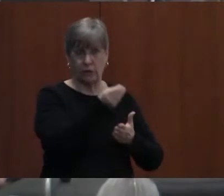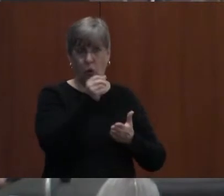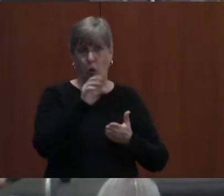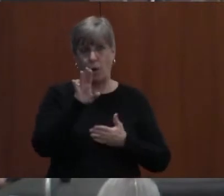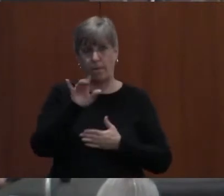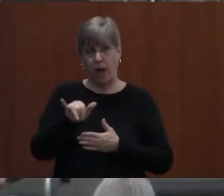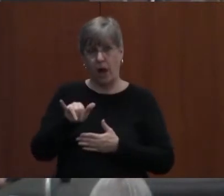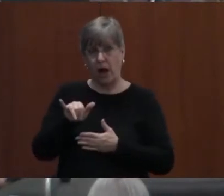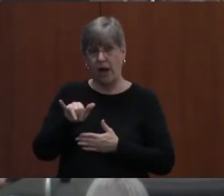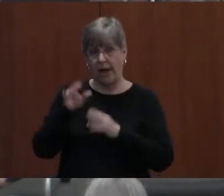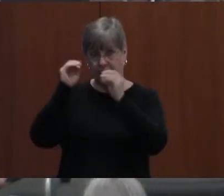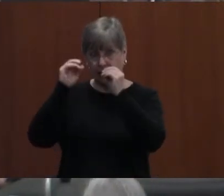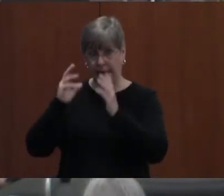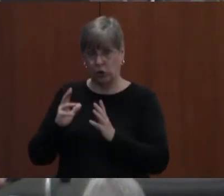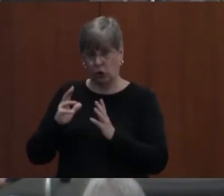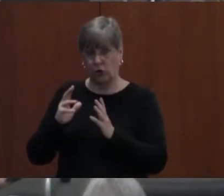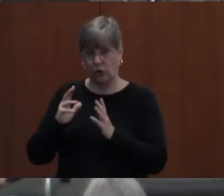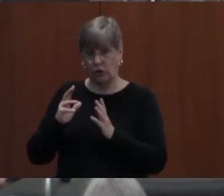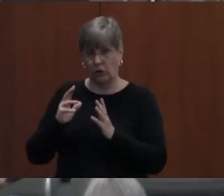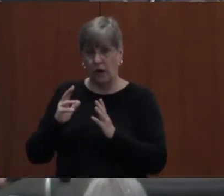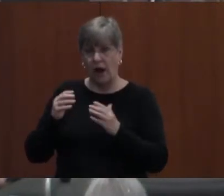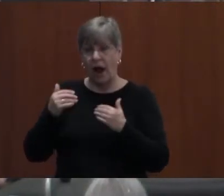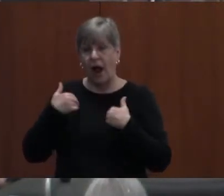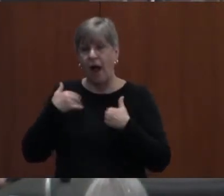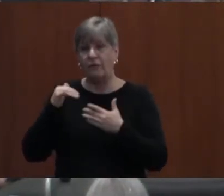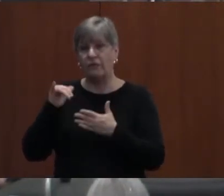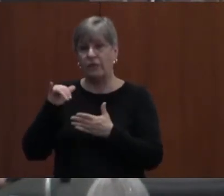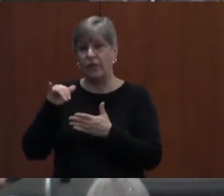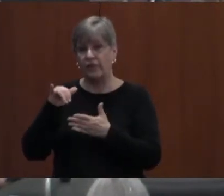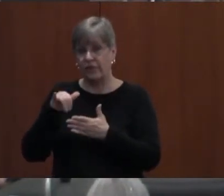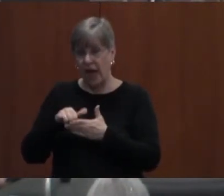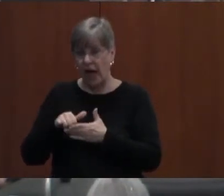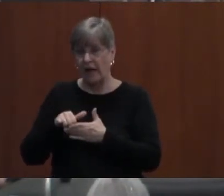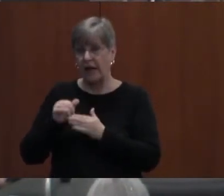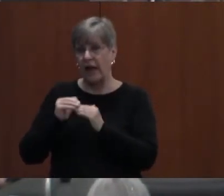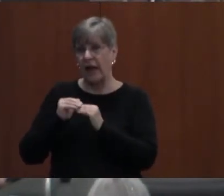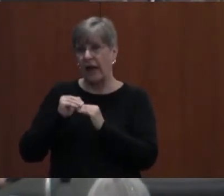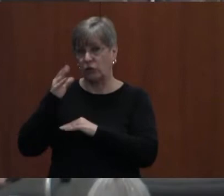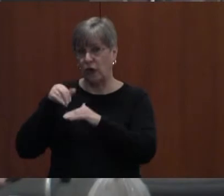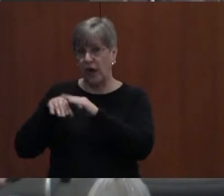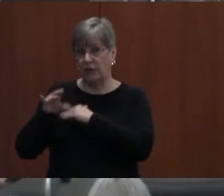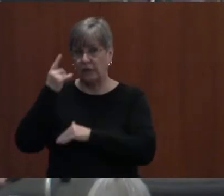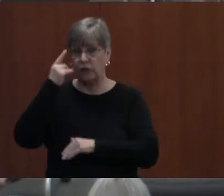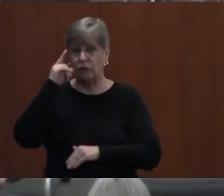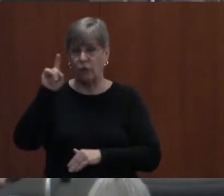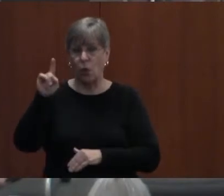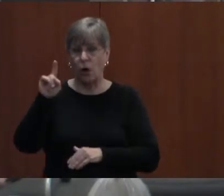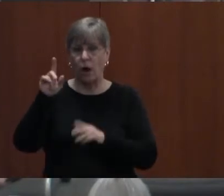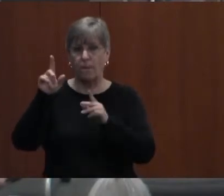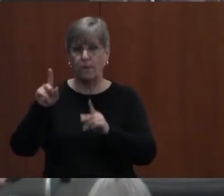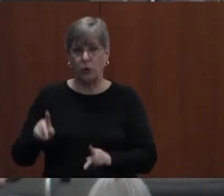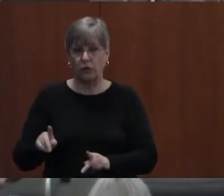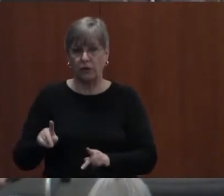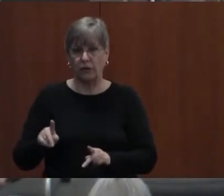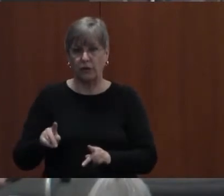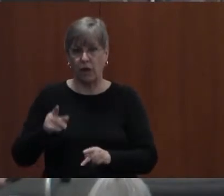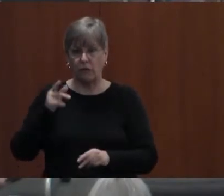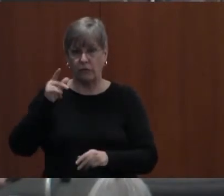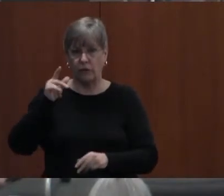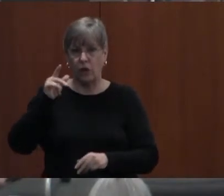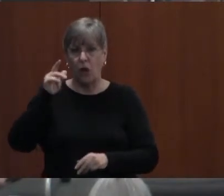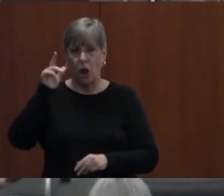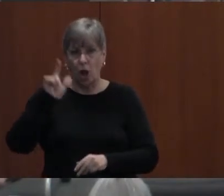by a teacher, have that additional access for persons of low